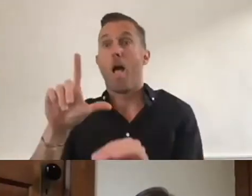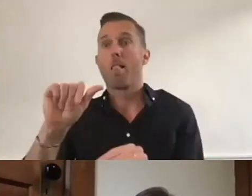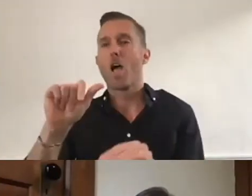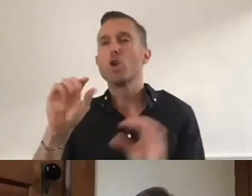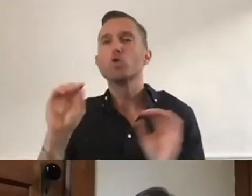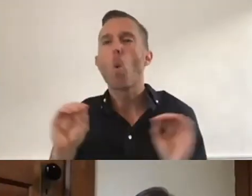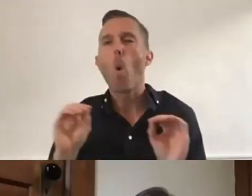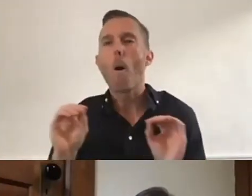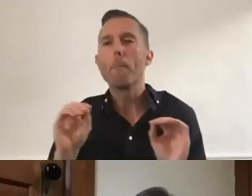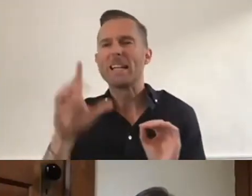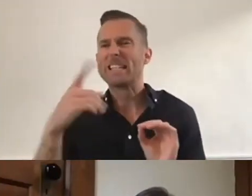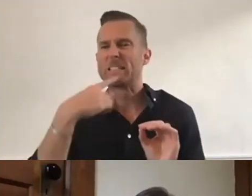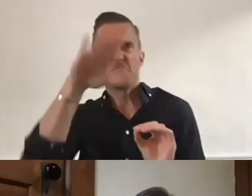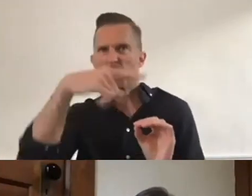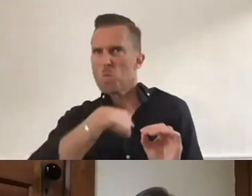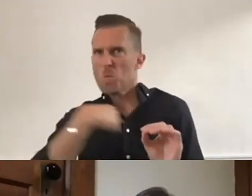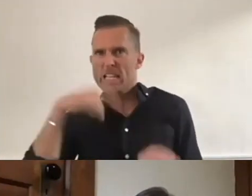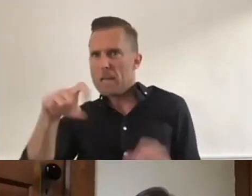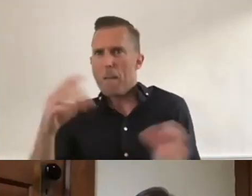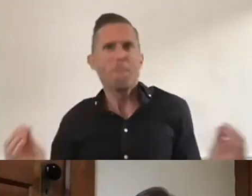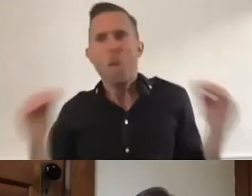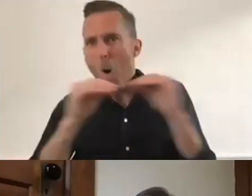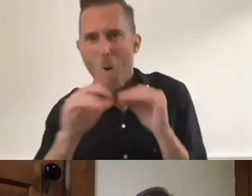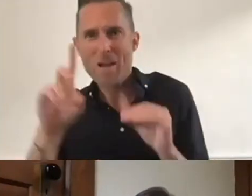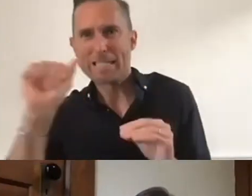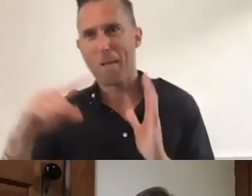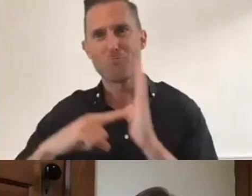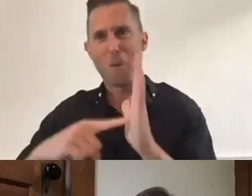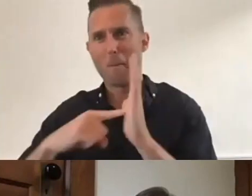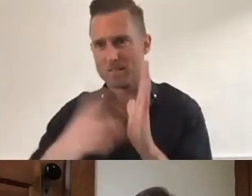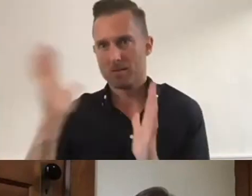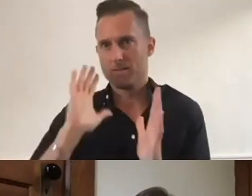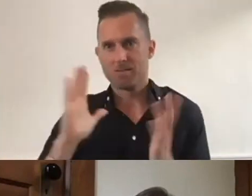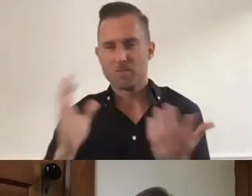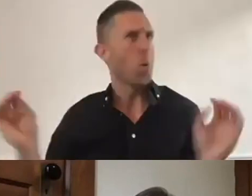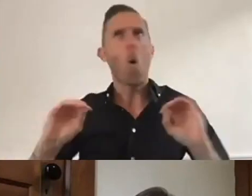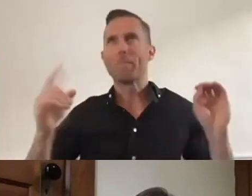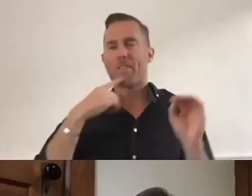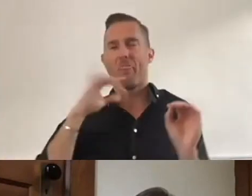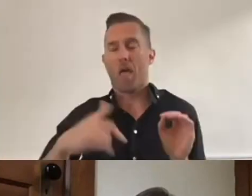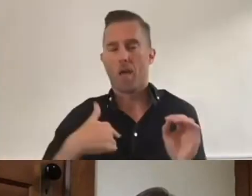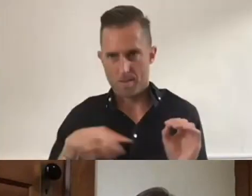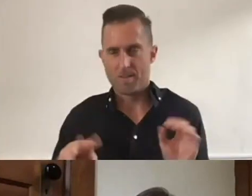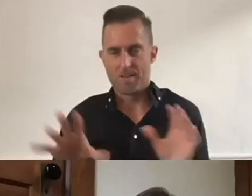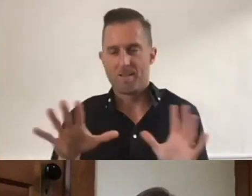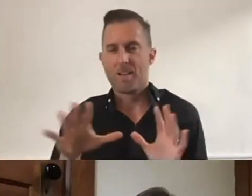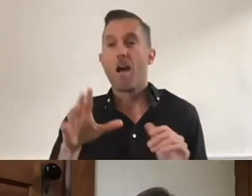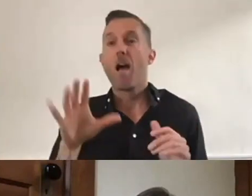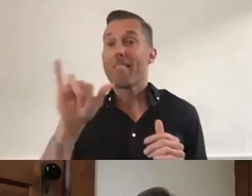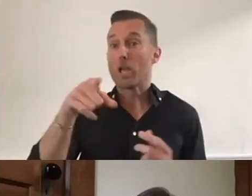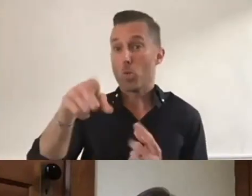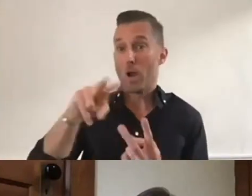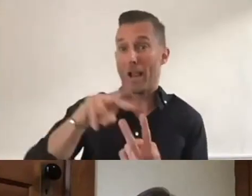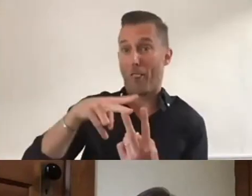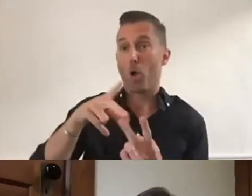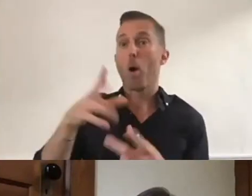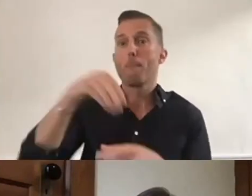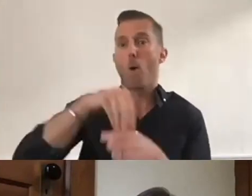saying, we need more disability representation in film and television. I mean, you were either the butt of a